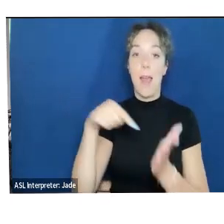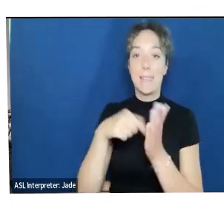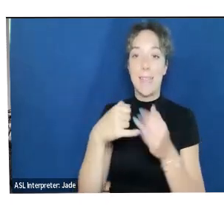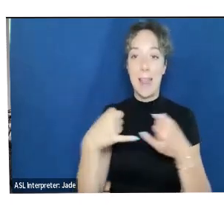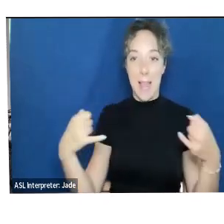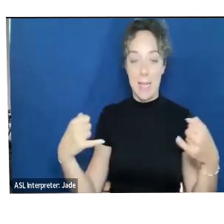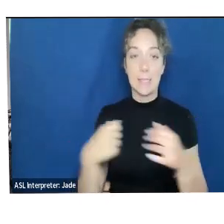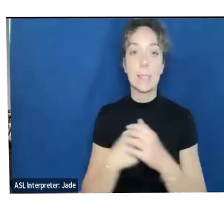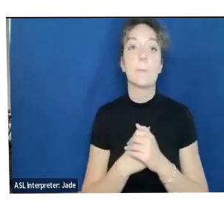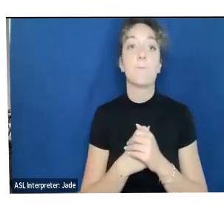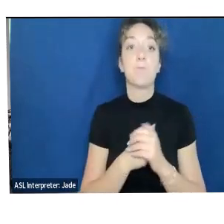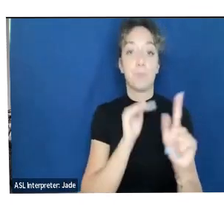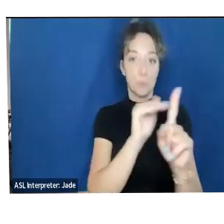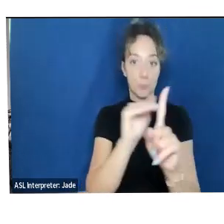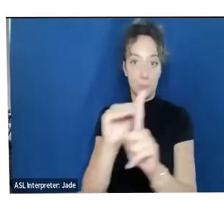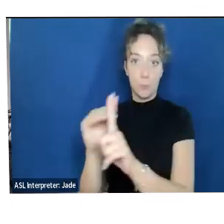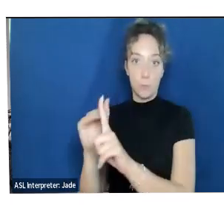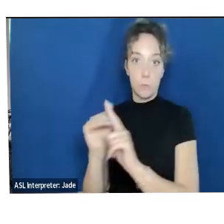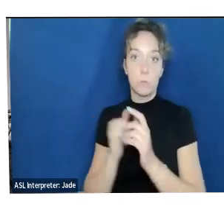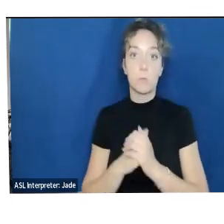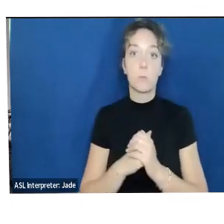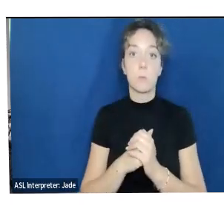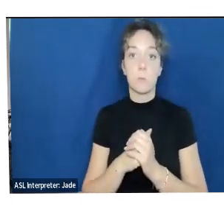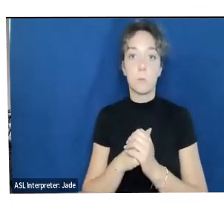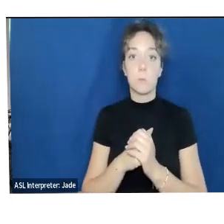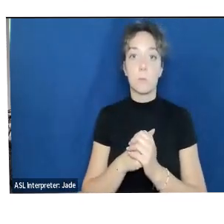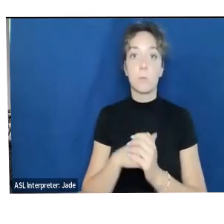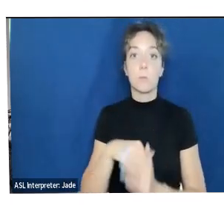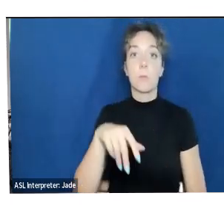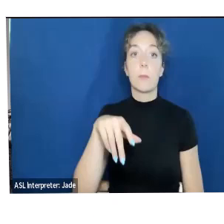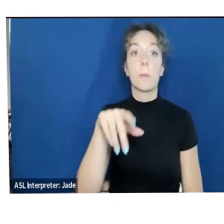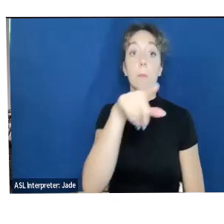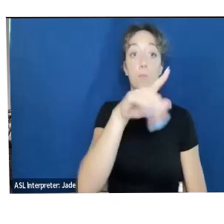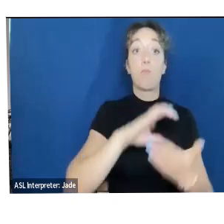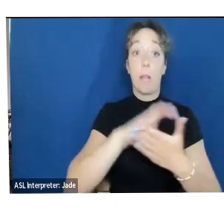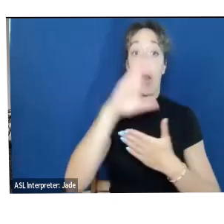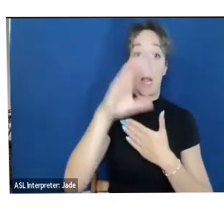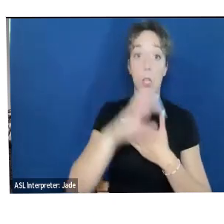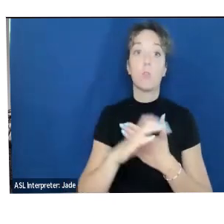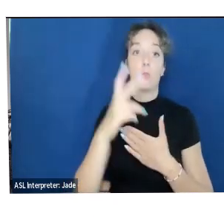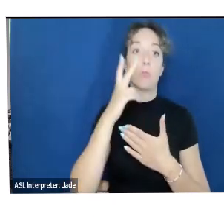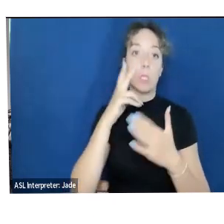As a reminder, the pared down calendar is listed here on screen.